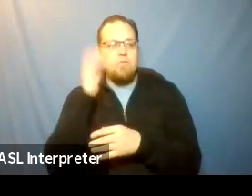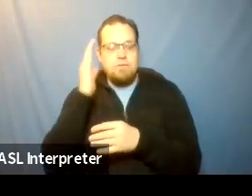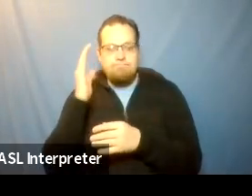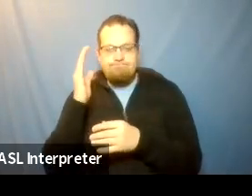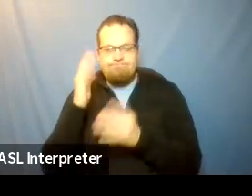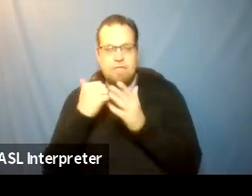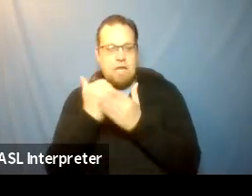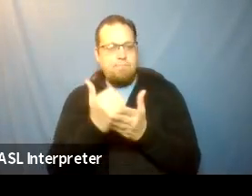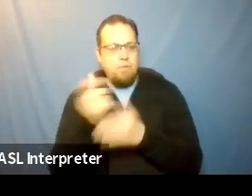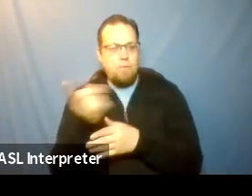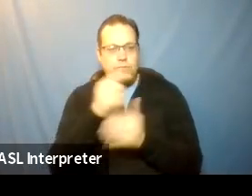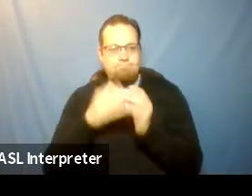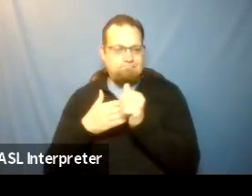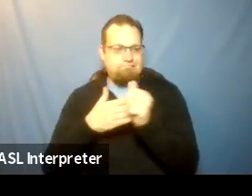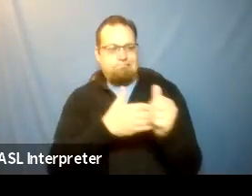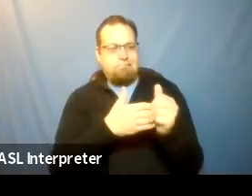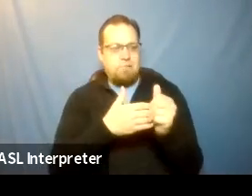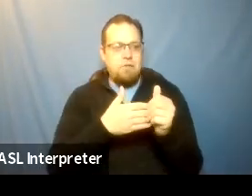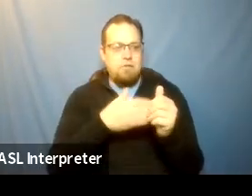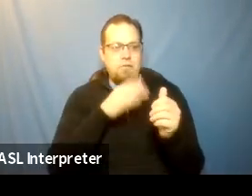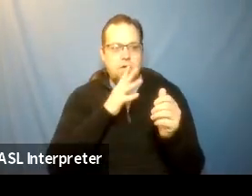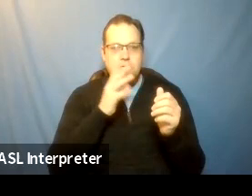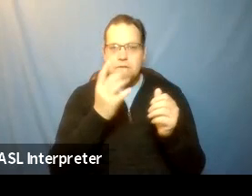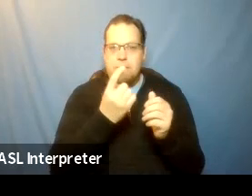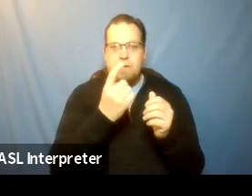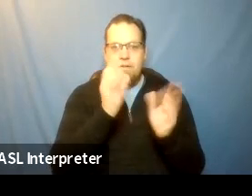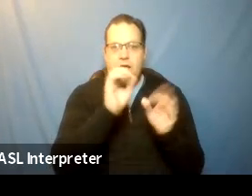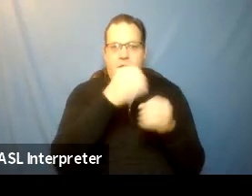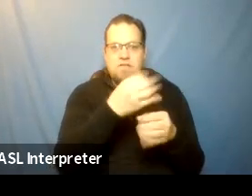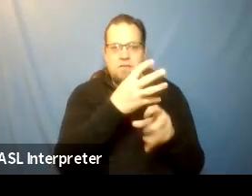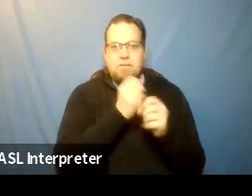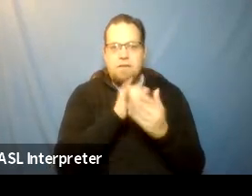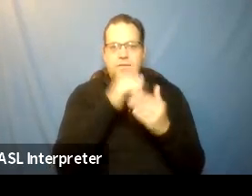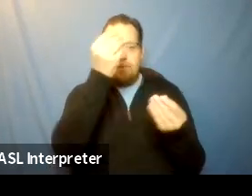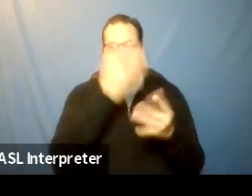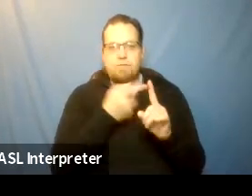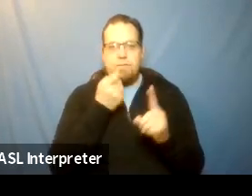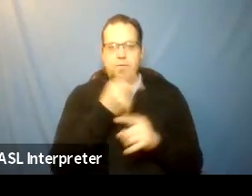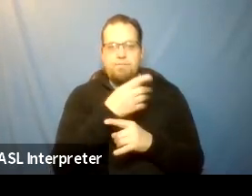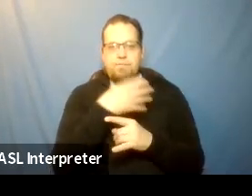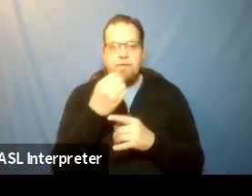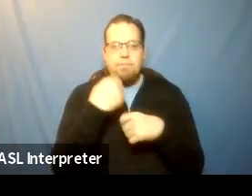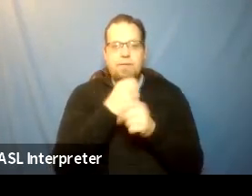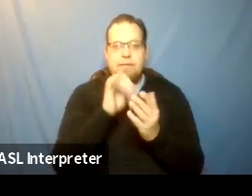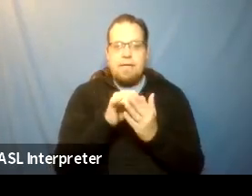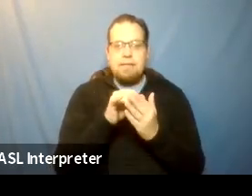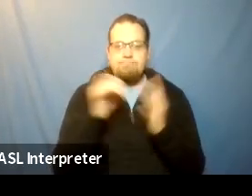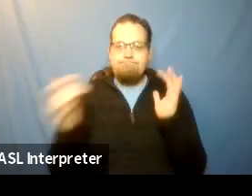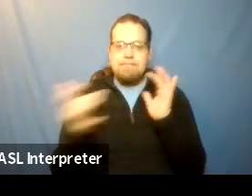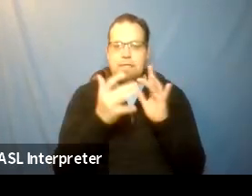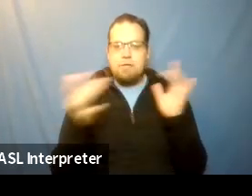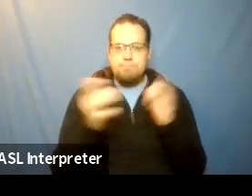to someone to talk to in the office and get that information from you and make that connection.